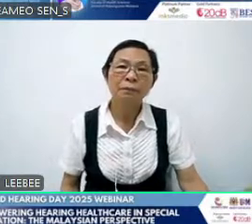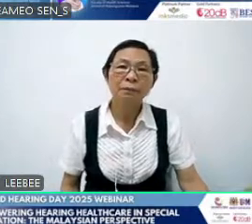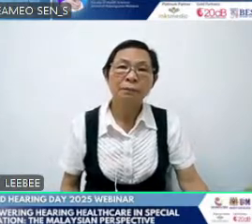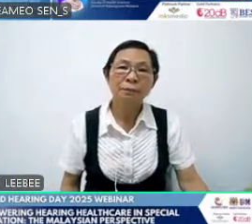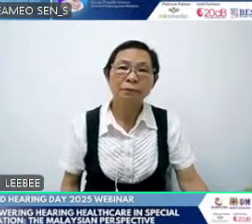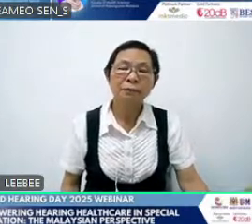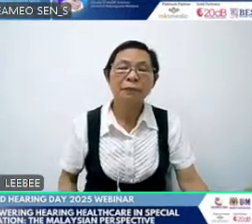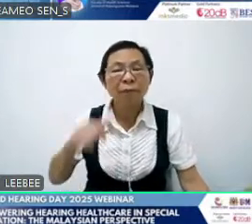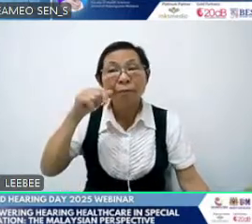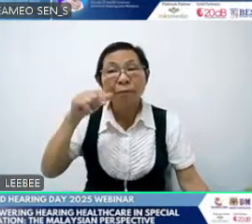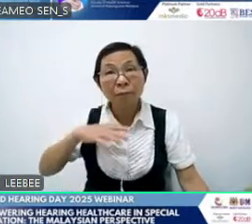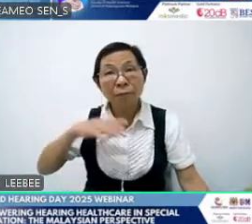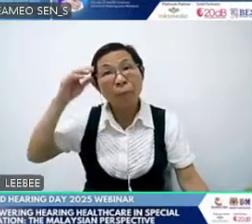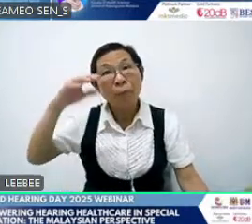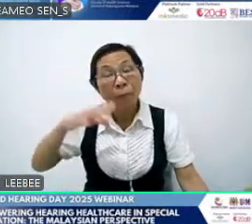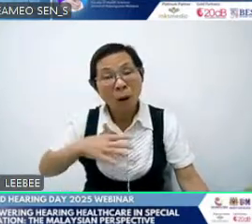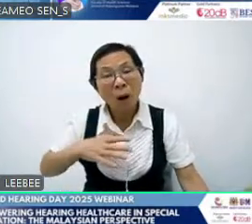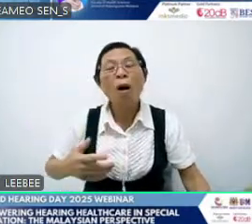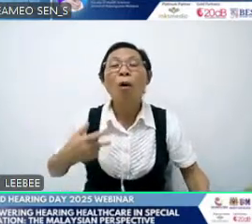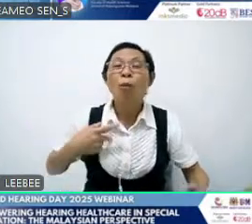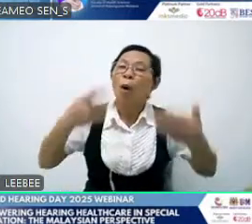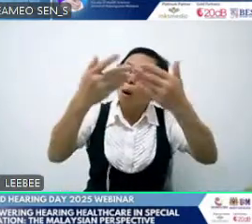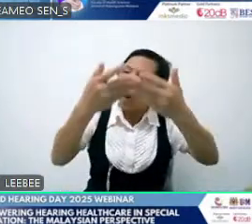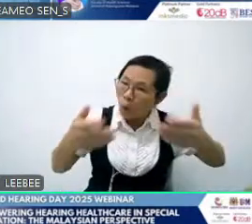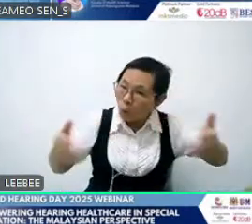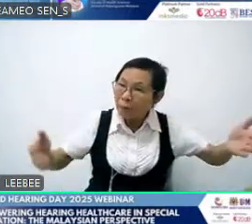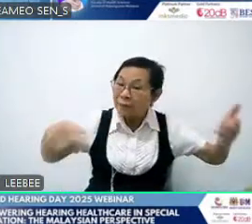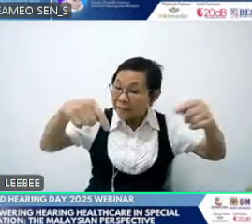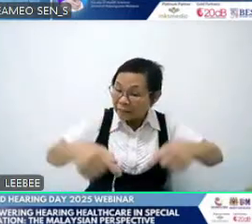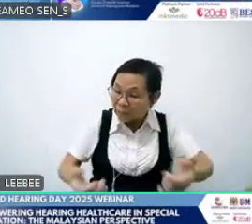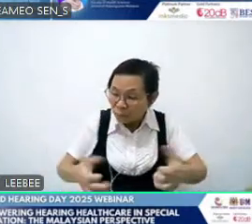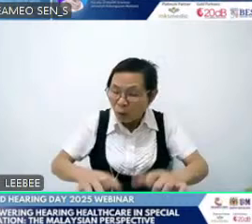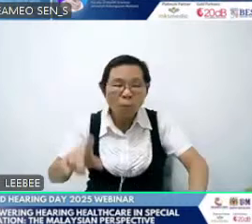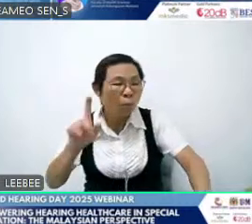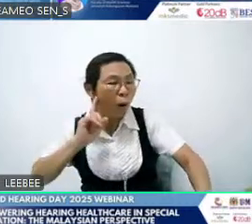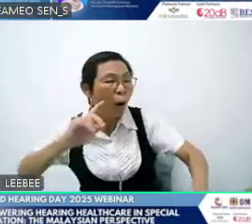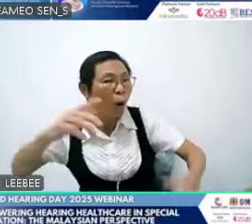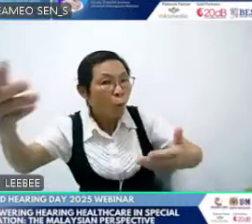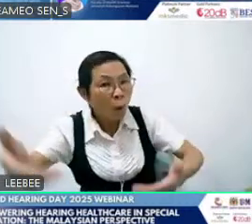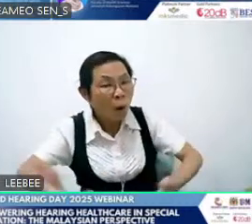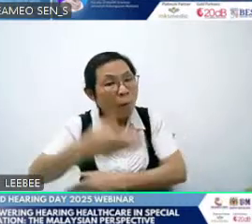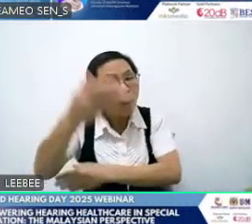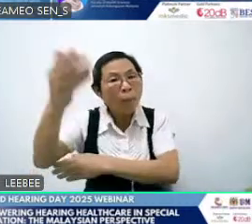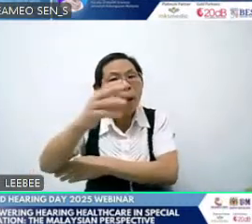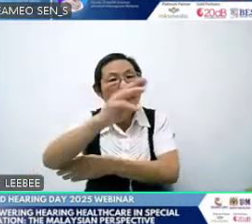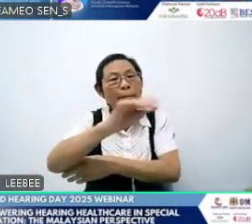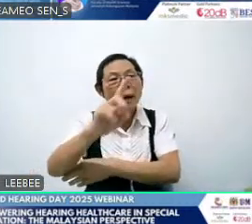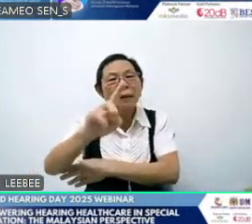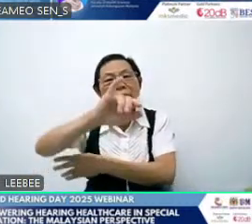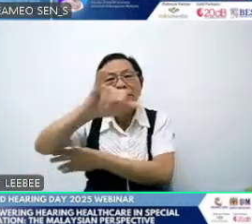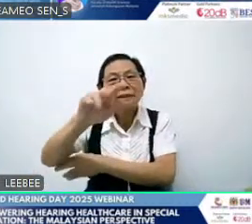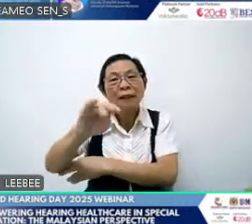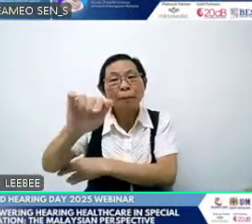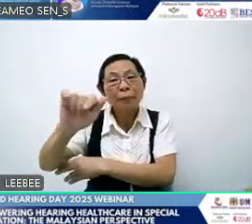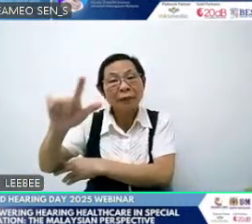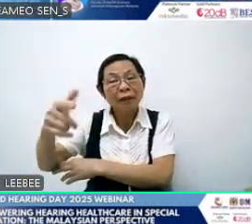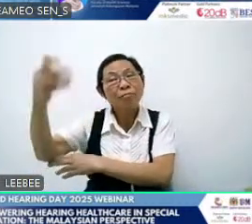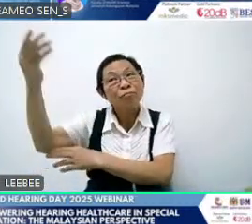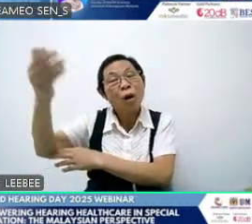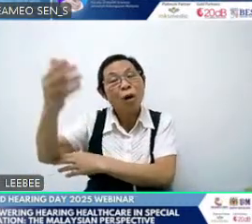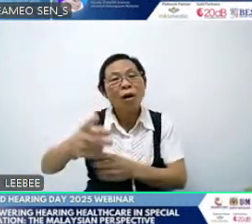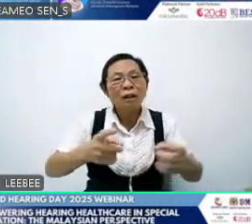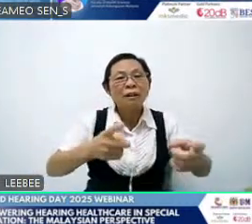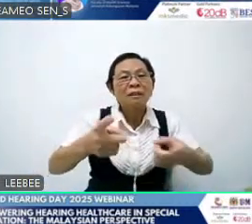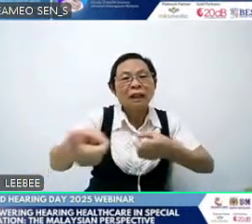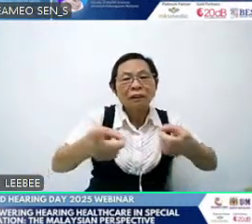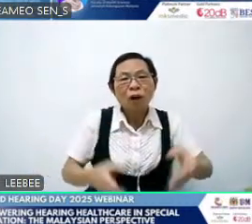Ladies and gentlemen, let us open today's event by listening to the welcoming remark by Madam Jamilah binti Kadir, Director of SEAMEO